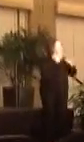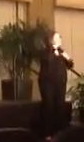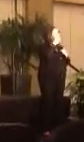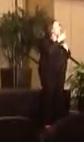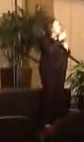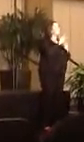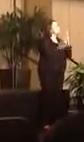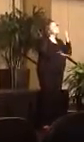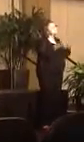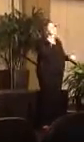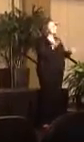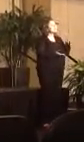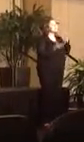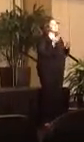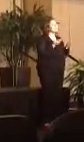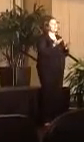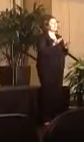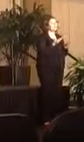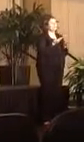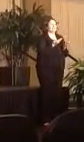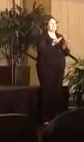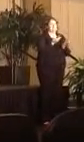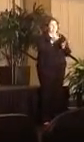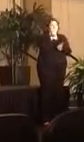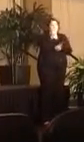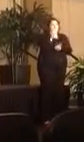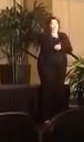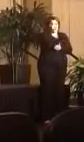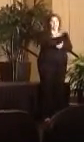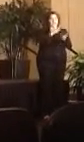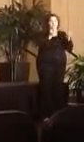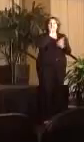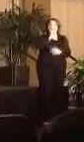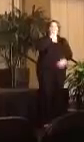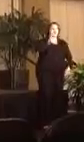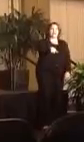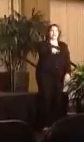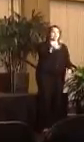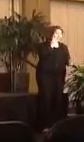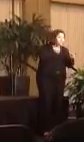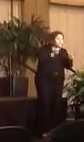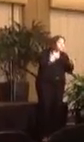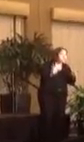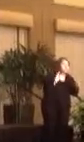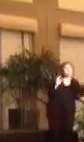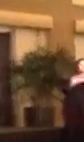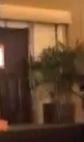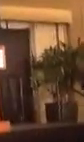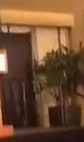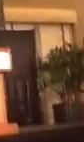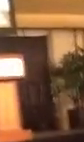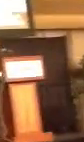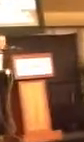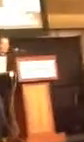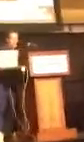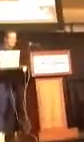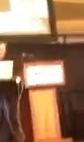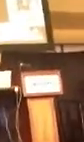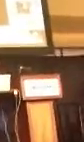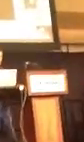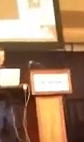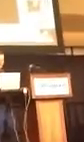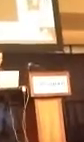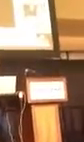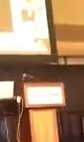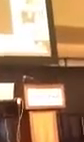do the things not to ask a gay guy. Have any of you guys seen that video? Yeah. Alright, so we'll do that. Little last minute change